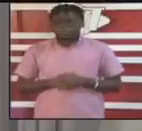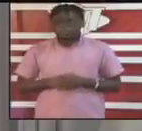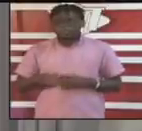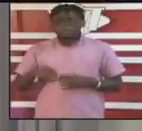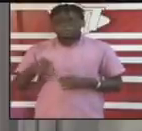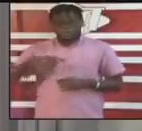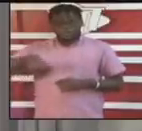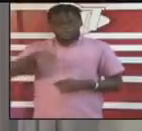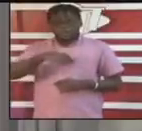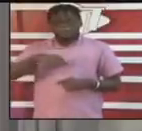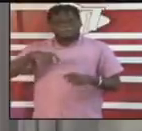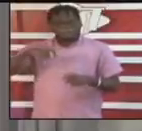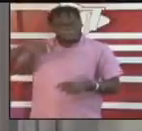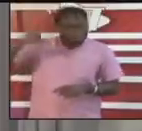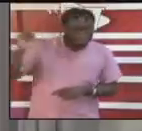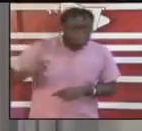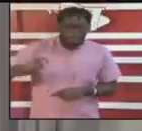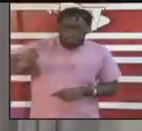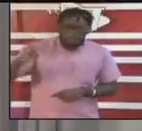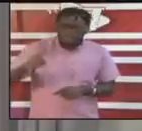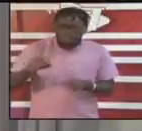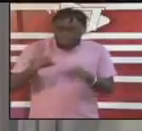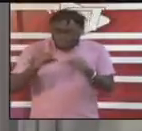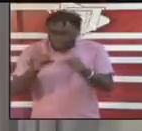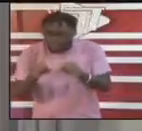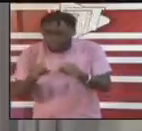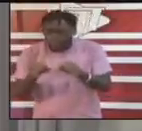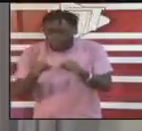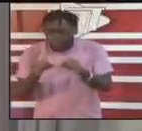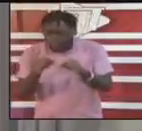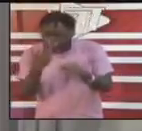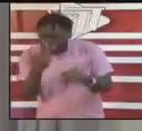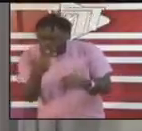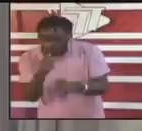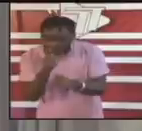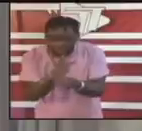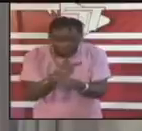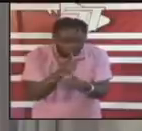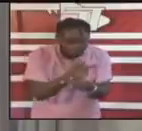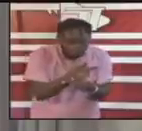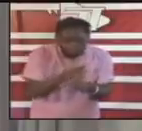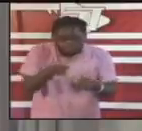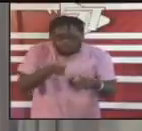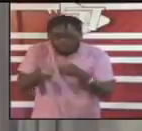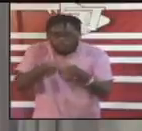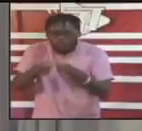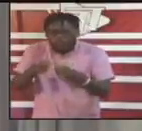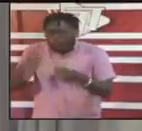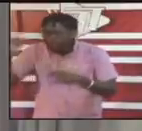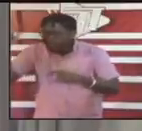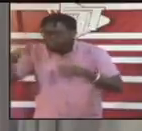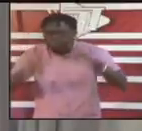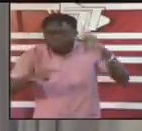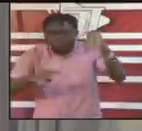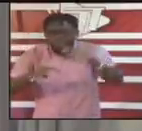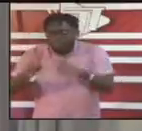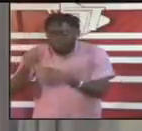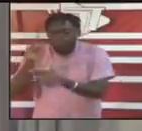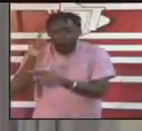manage with the Minister of National Security the inflow of persons in a very